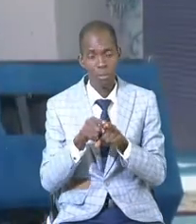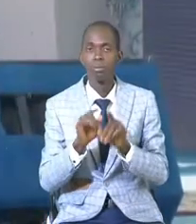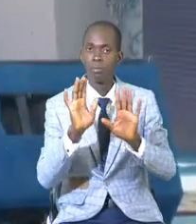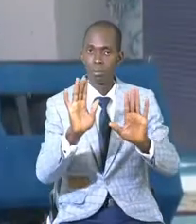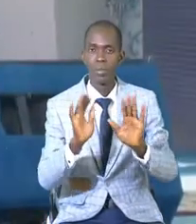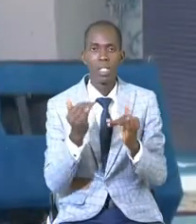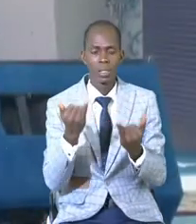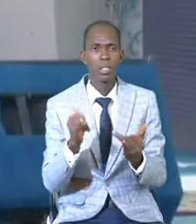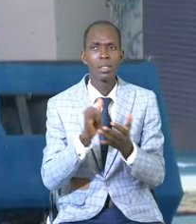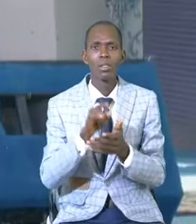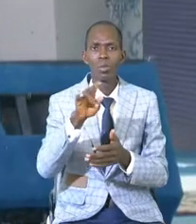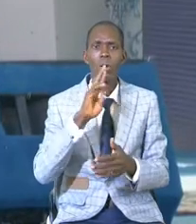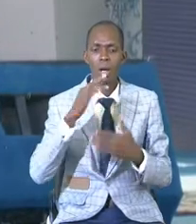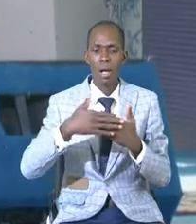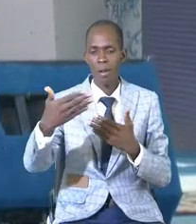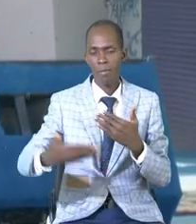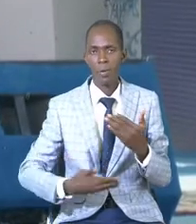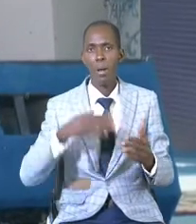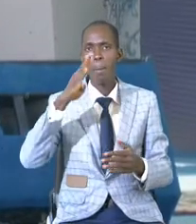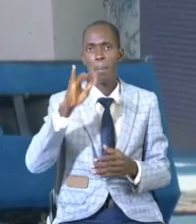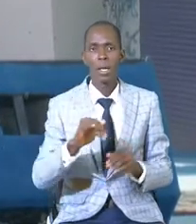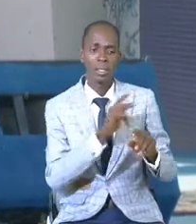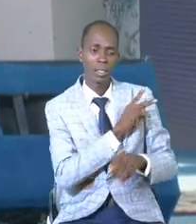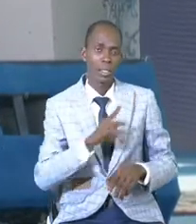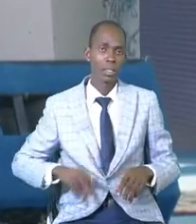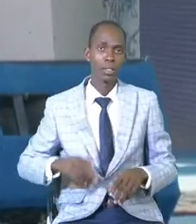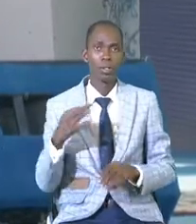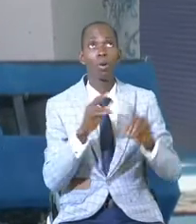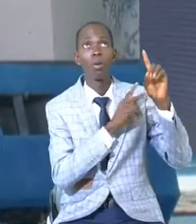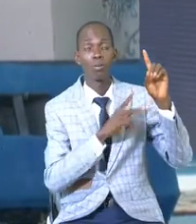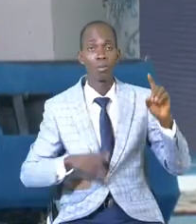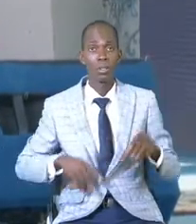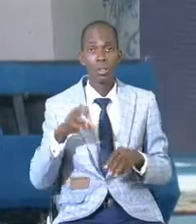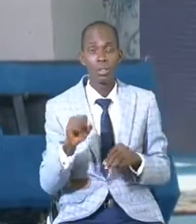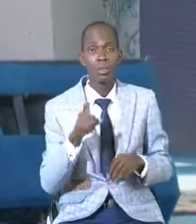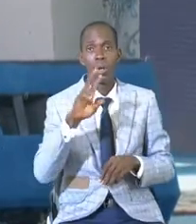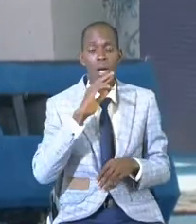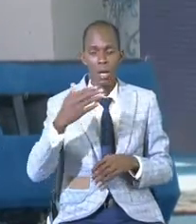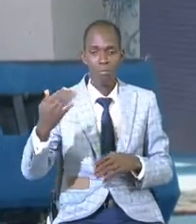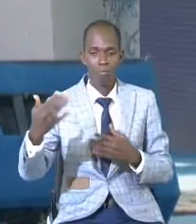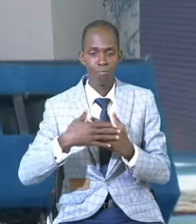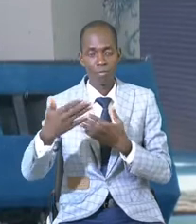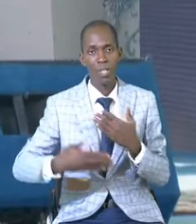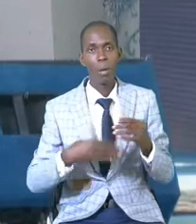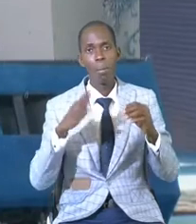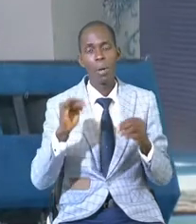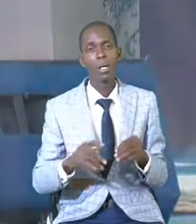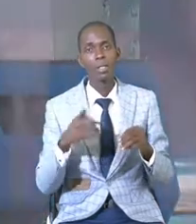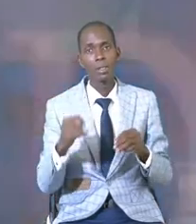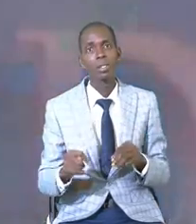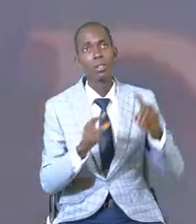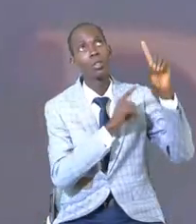invited by the King of Kings, you have been invited by the Lord of Lords, and he says, come, I give you my